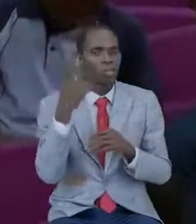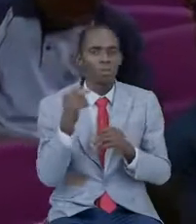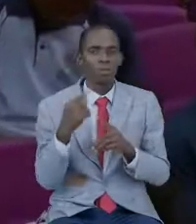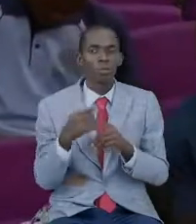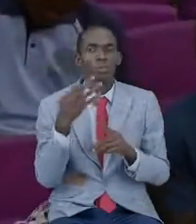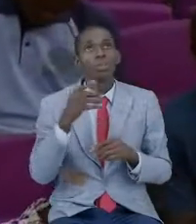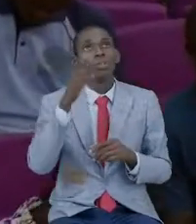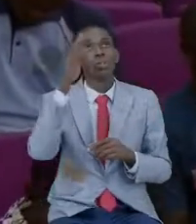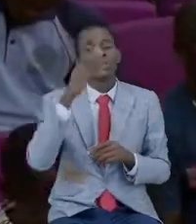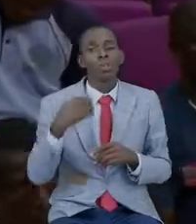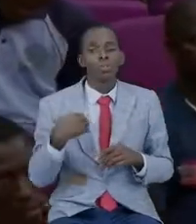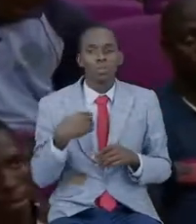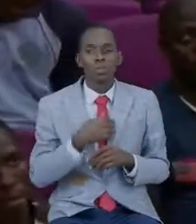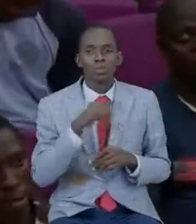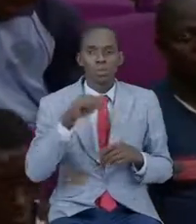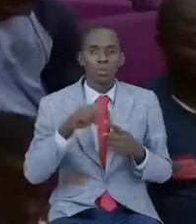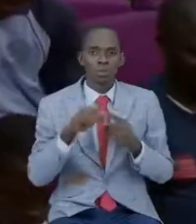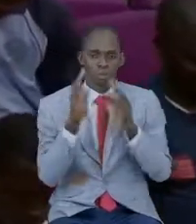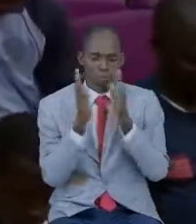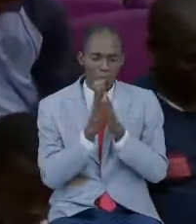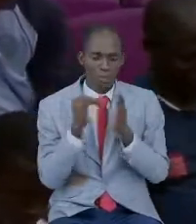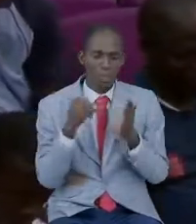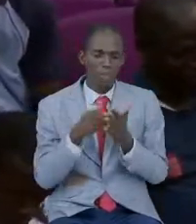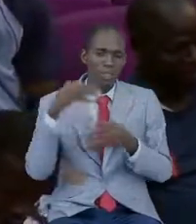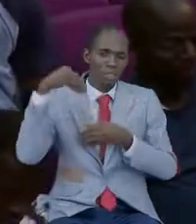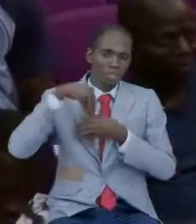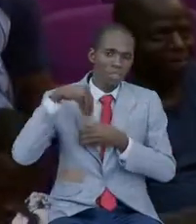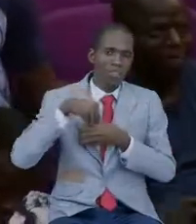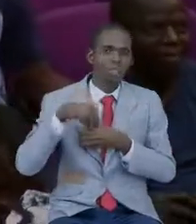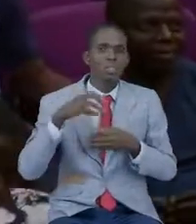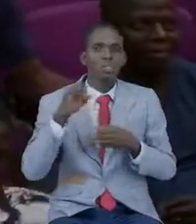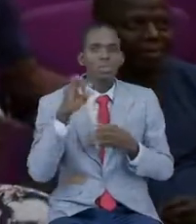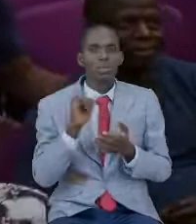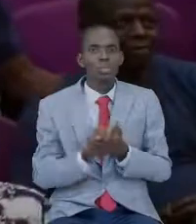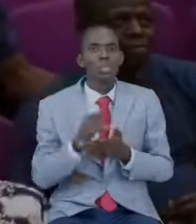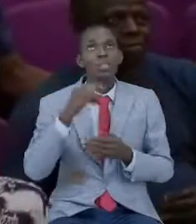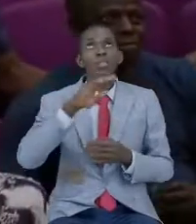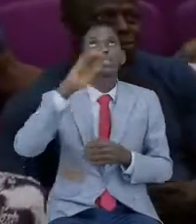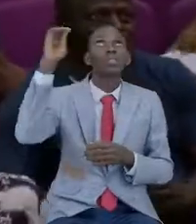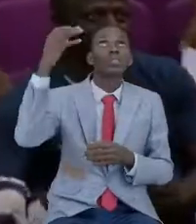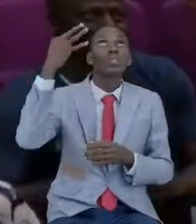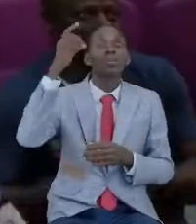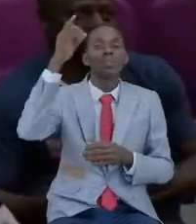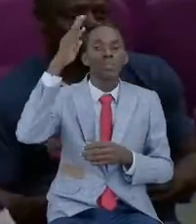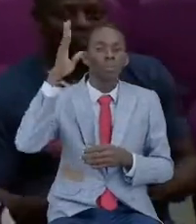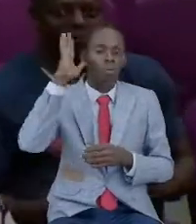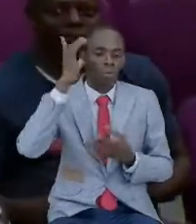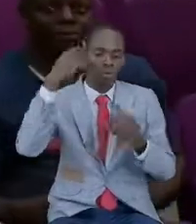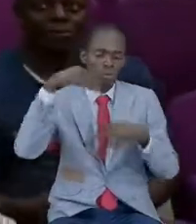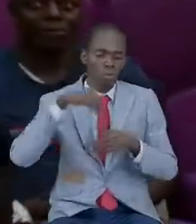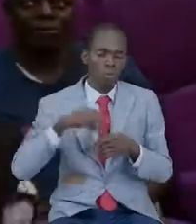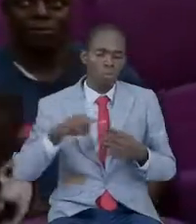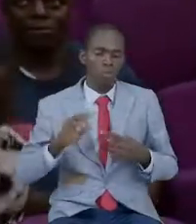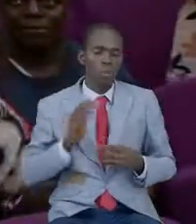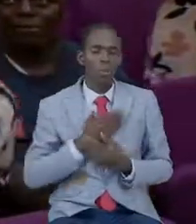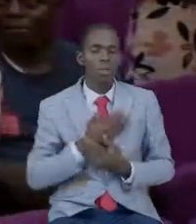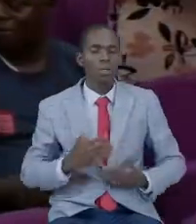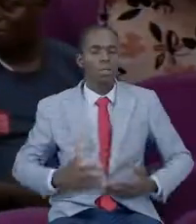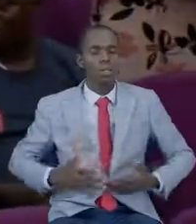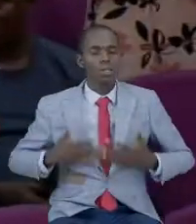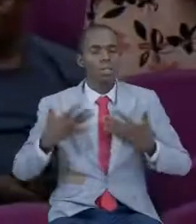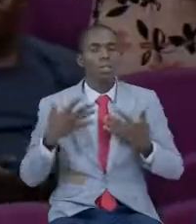we need to pray it in so that the grace of God will come into our lives, abide in our lives,